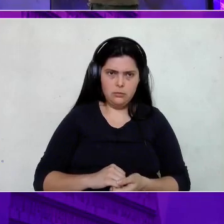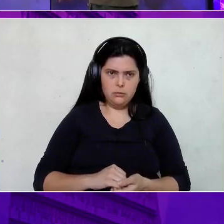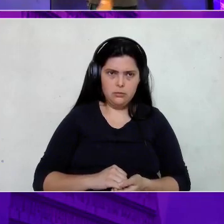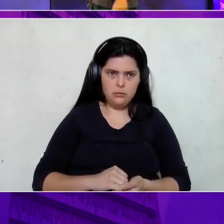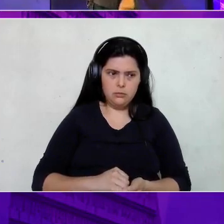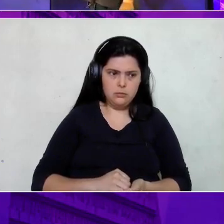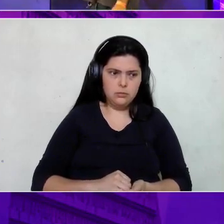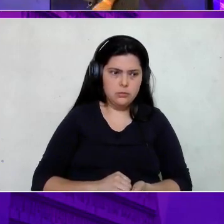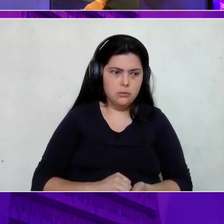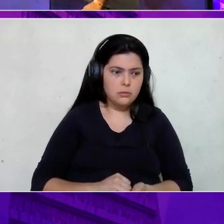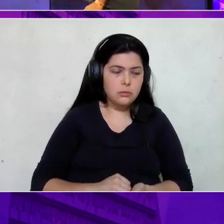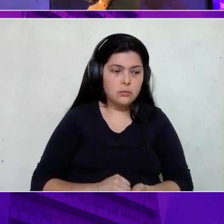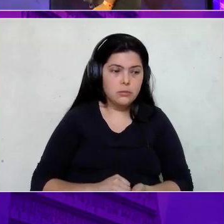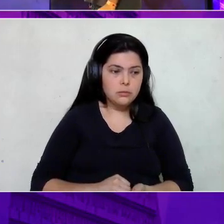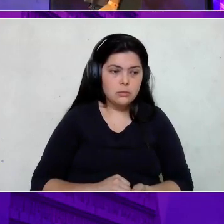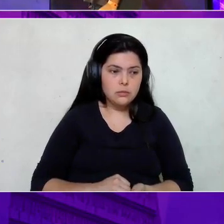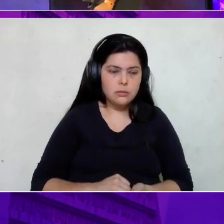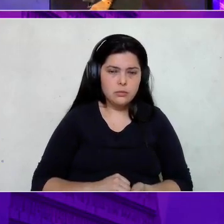marketing, design, or delivery.